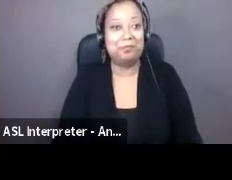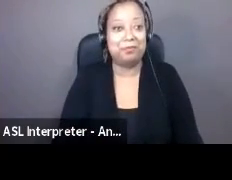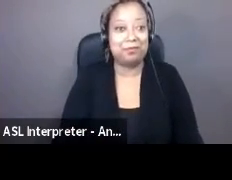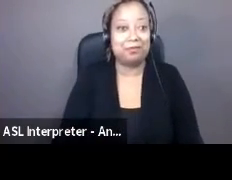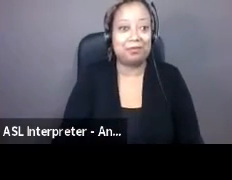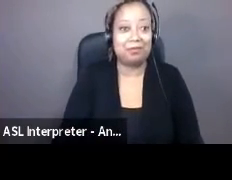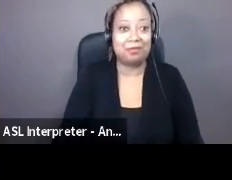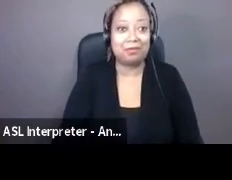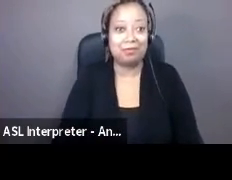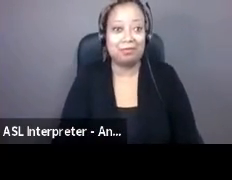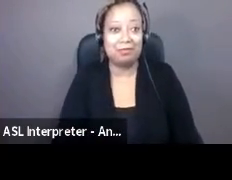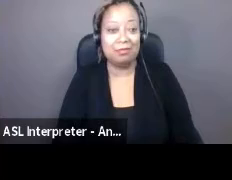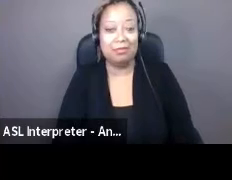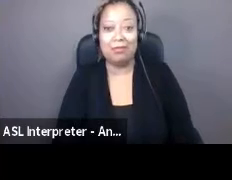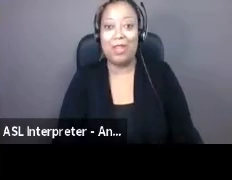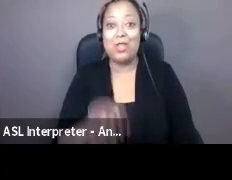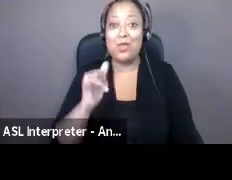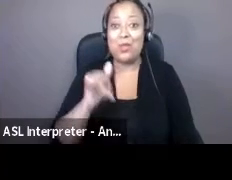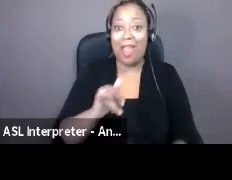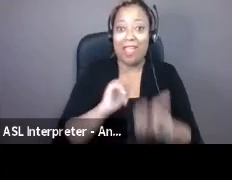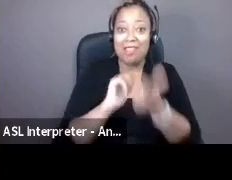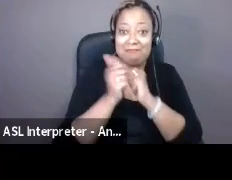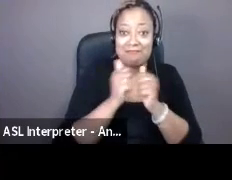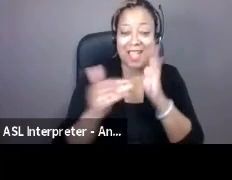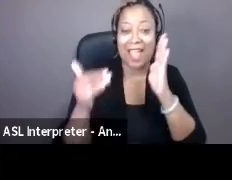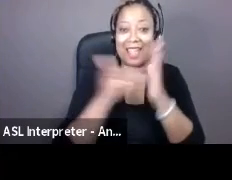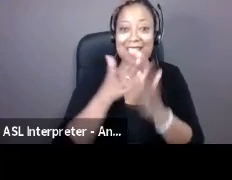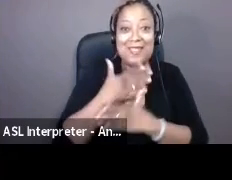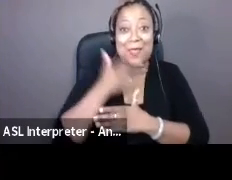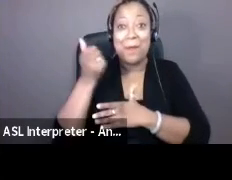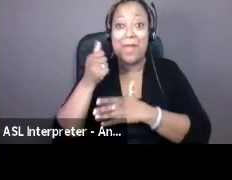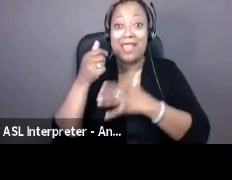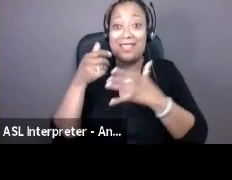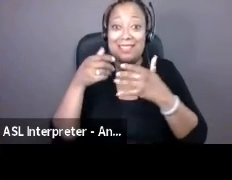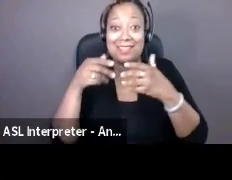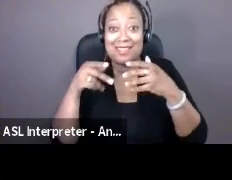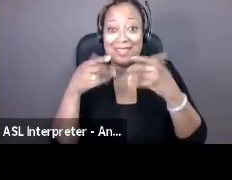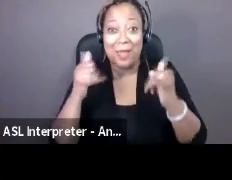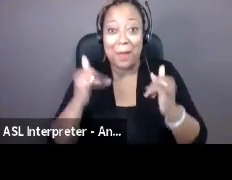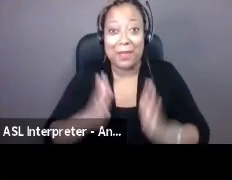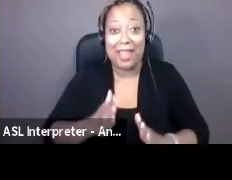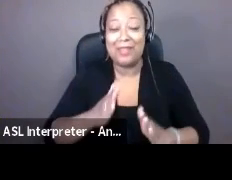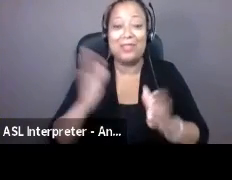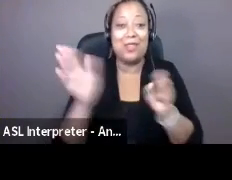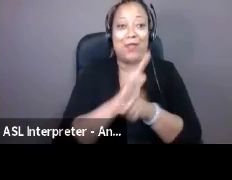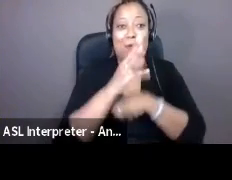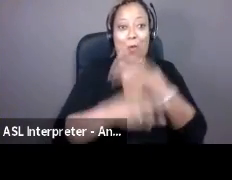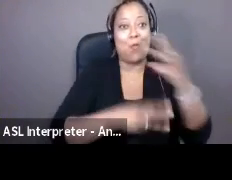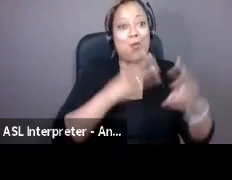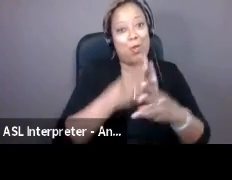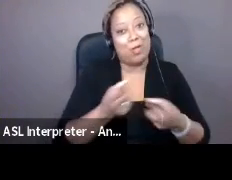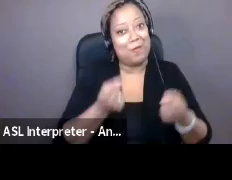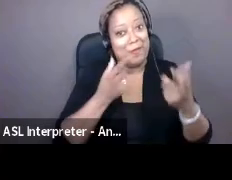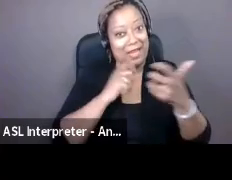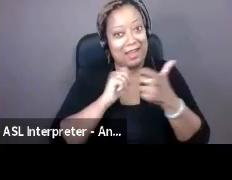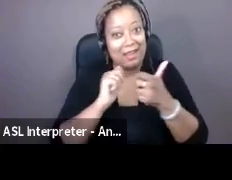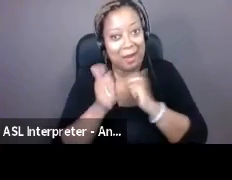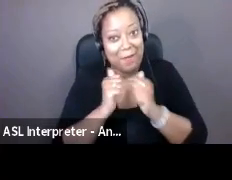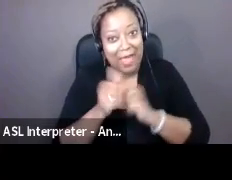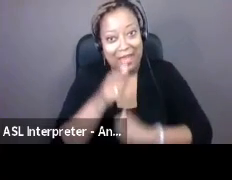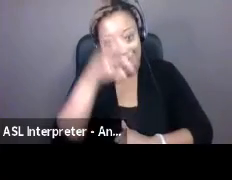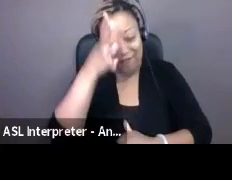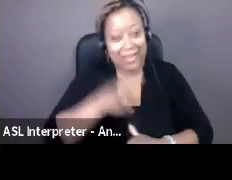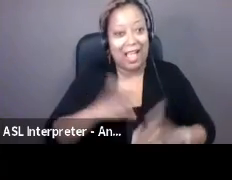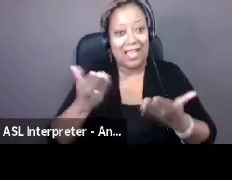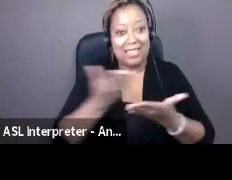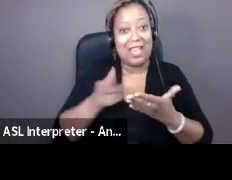We get to play against the best players in the world. We have an incredibly competitive set of guys here, and the EGA have